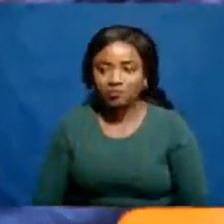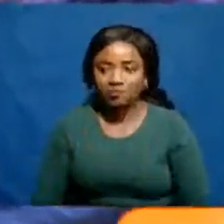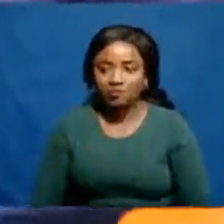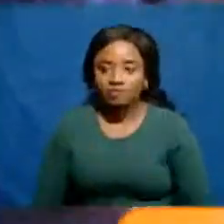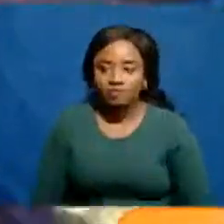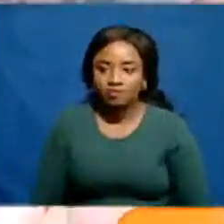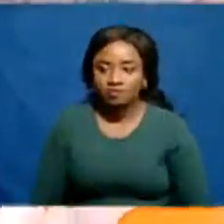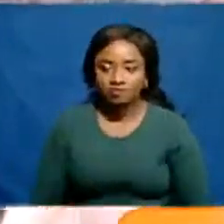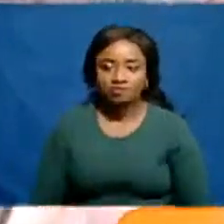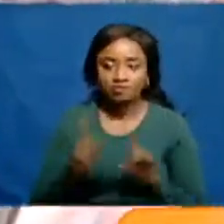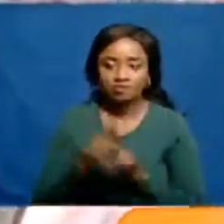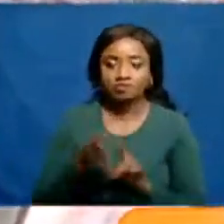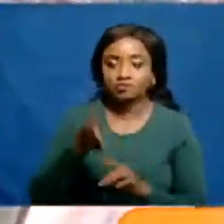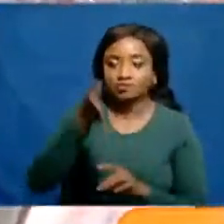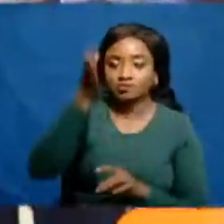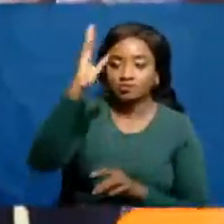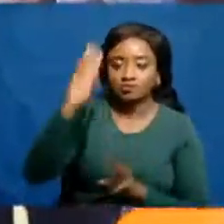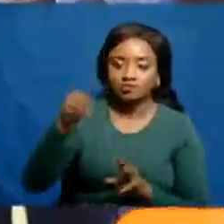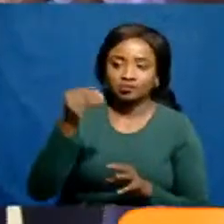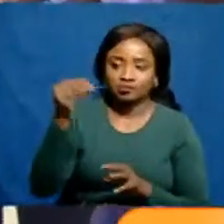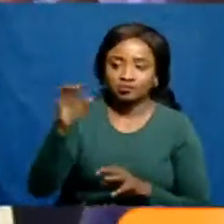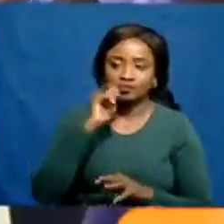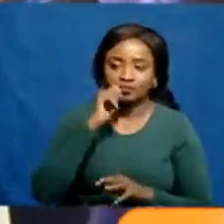Gods are also appeased with their fair share.